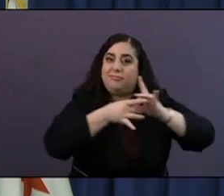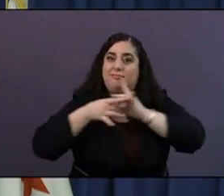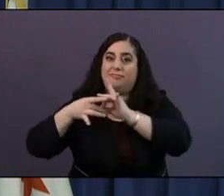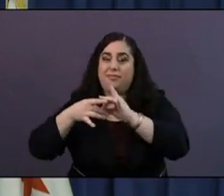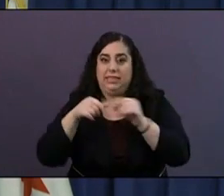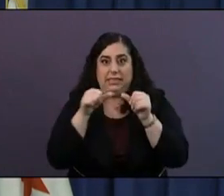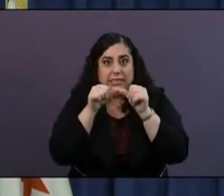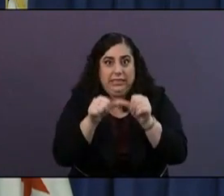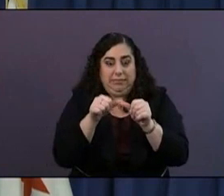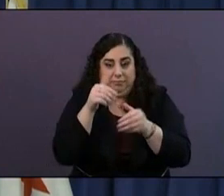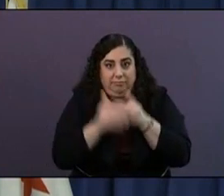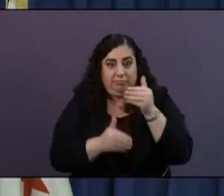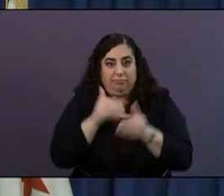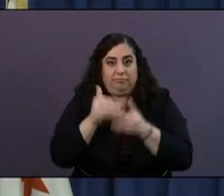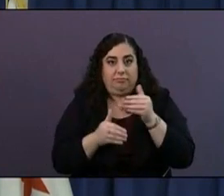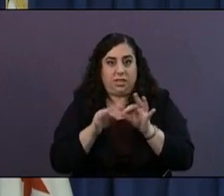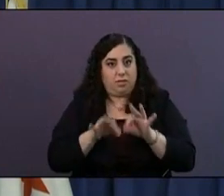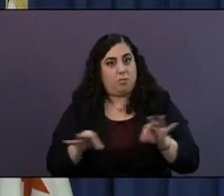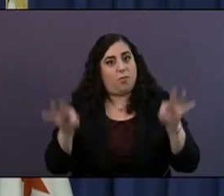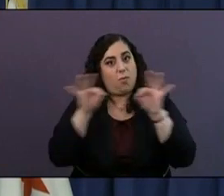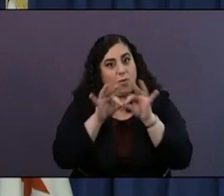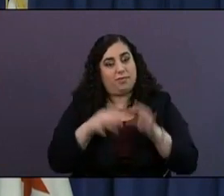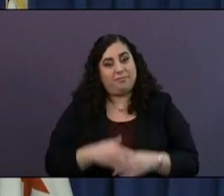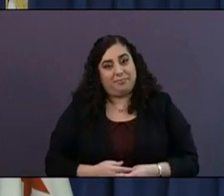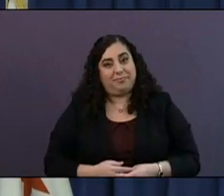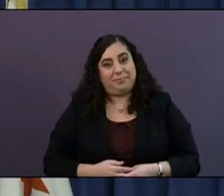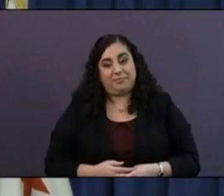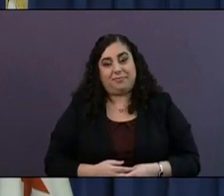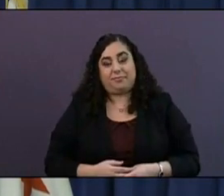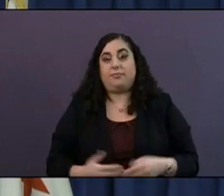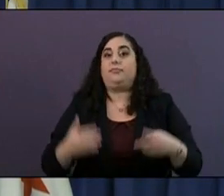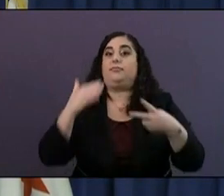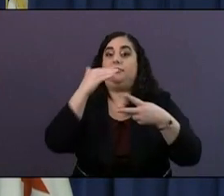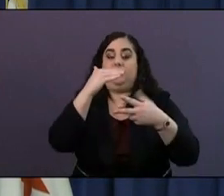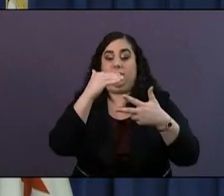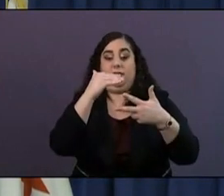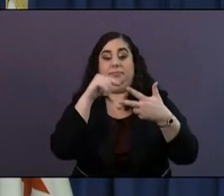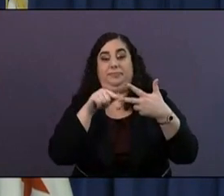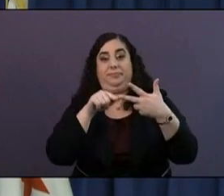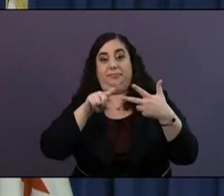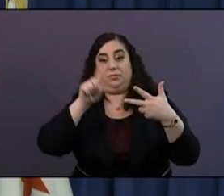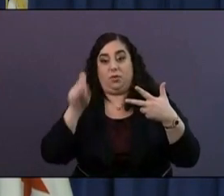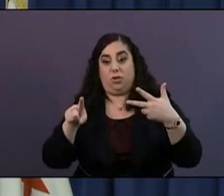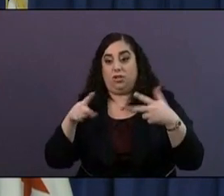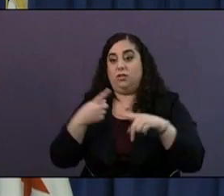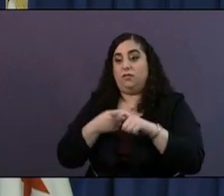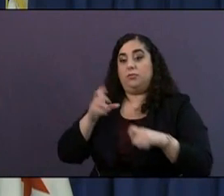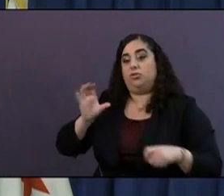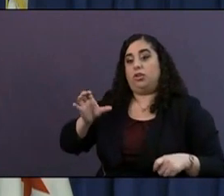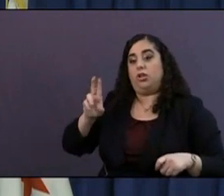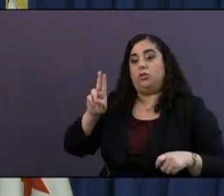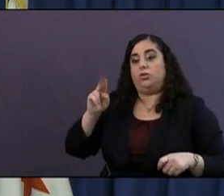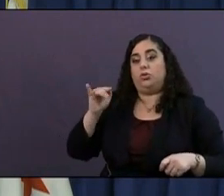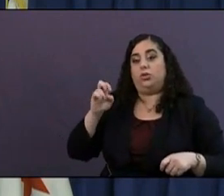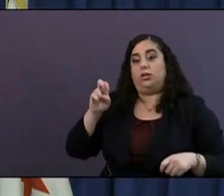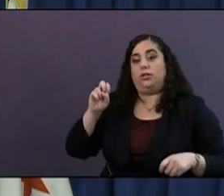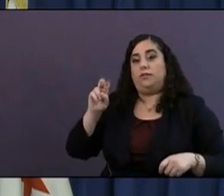backwards. And next I'll read the question from Guillermo Mendez with Univision. His question is,